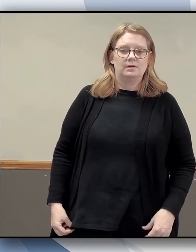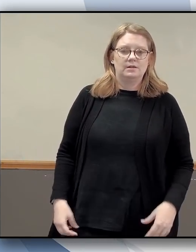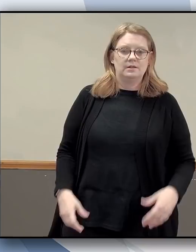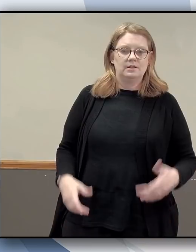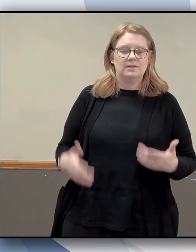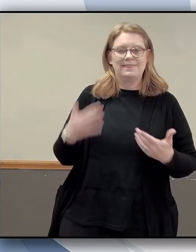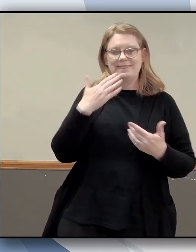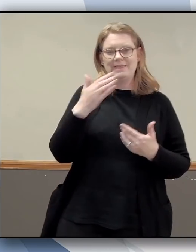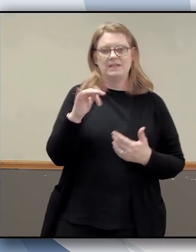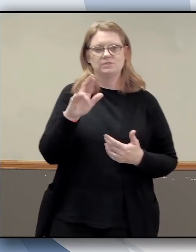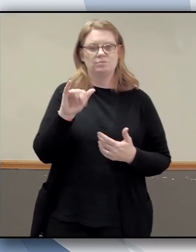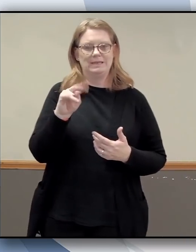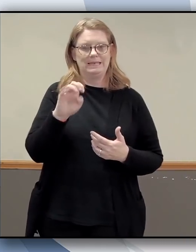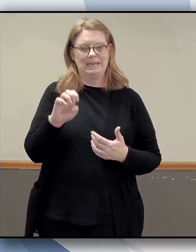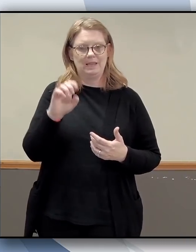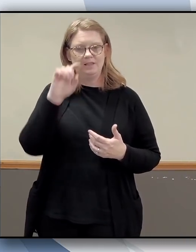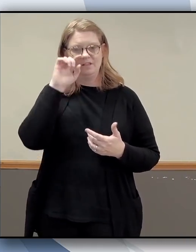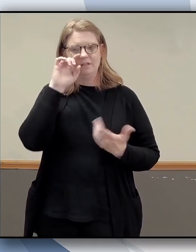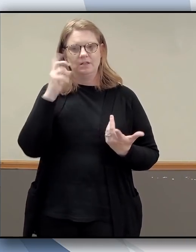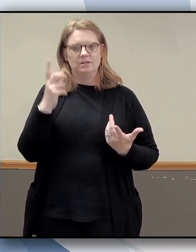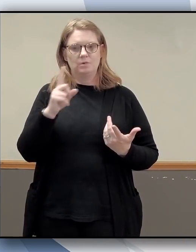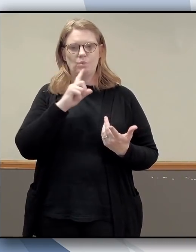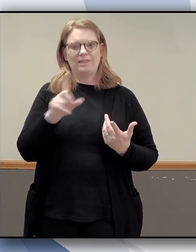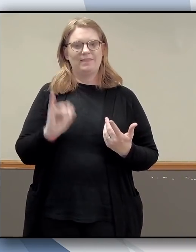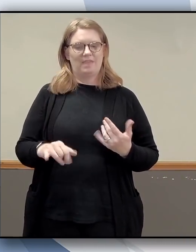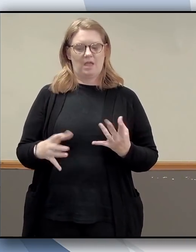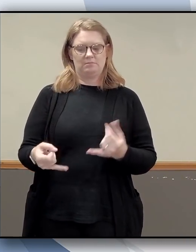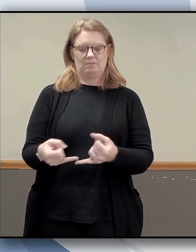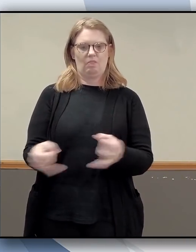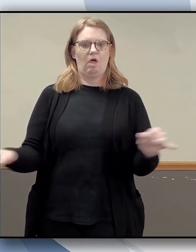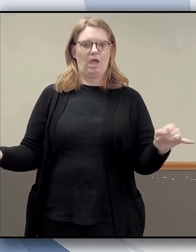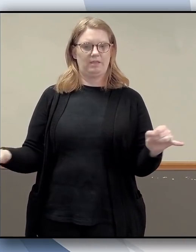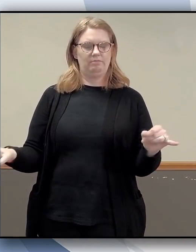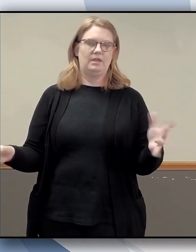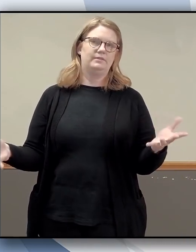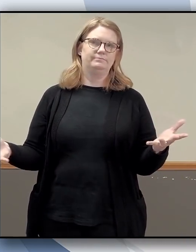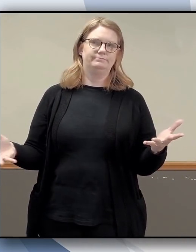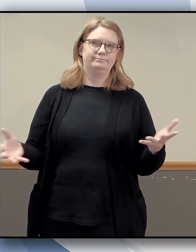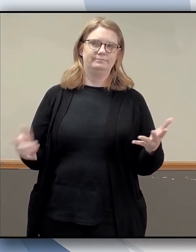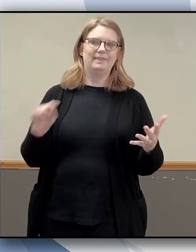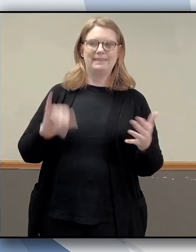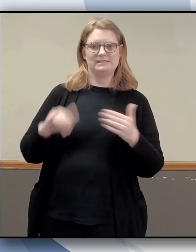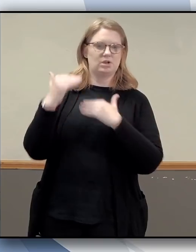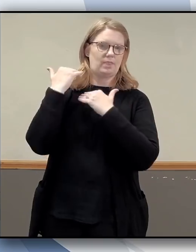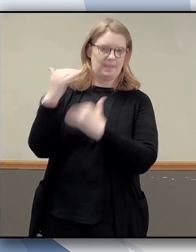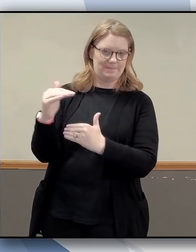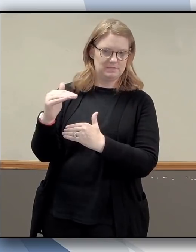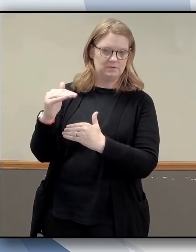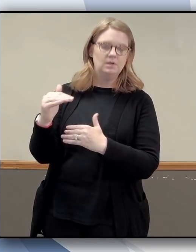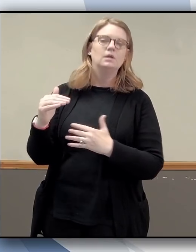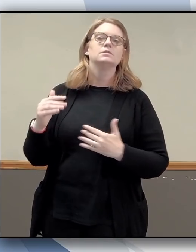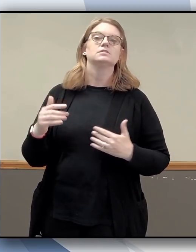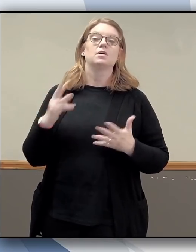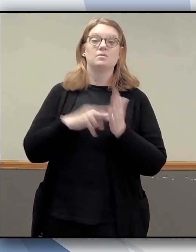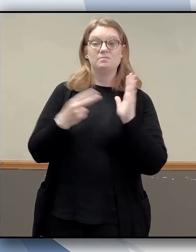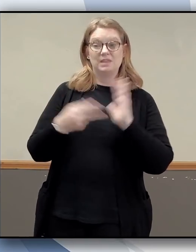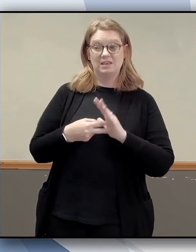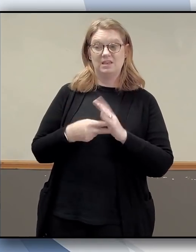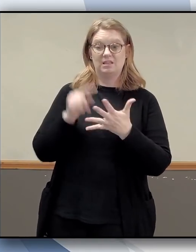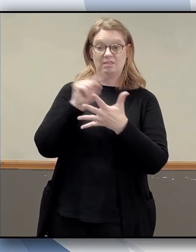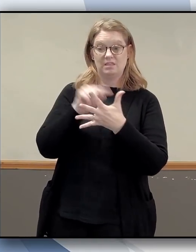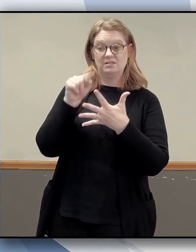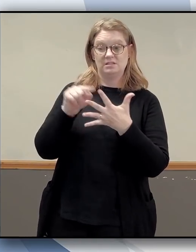We don't have we haven't drawn a line in the sand that says, that if we get to X, Y, Z, then we have to take